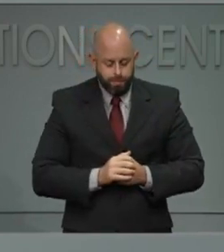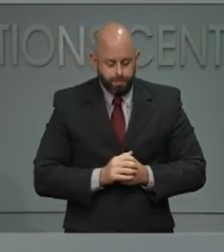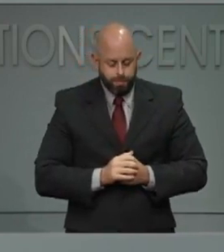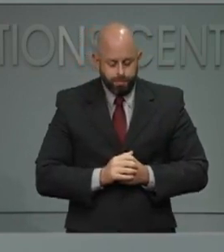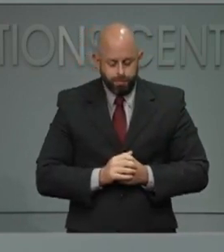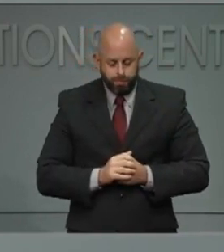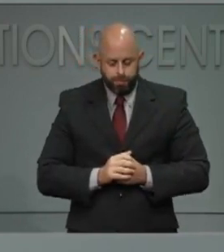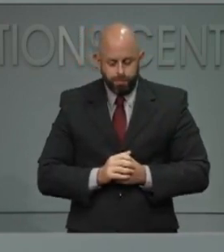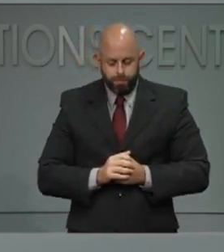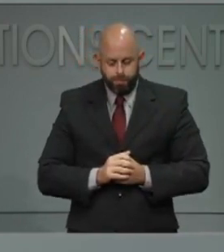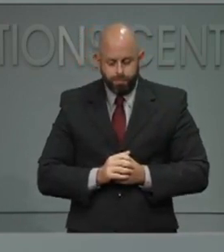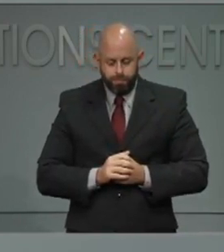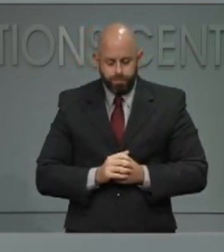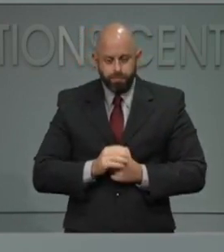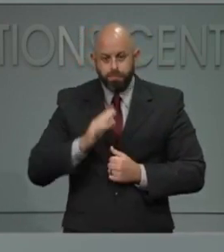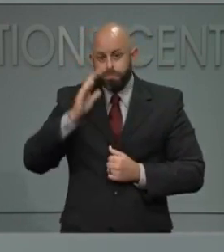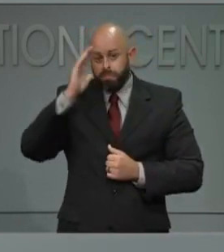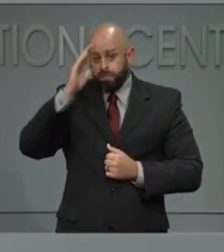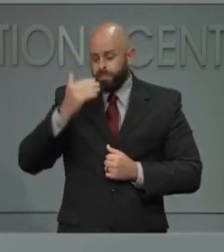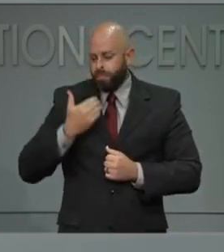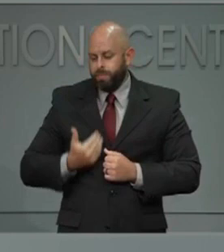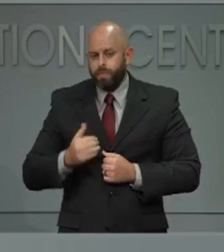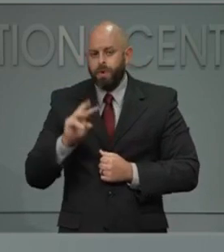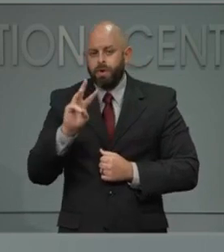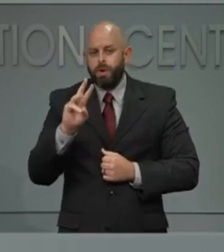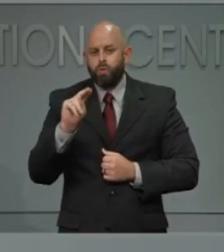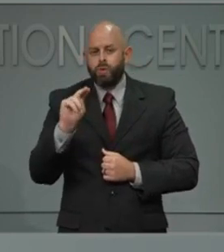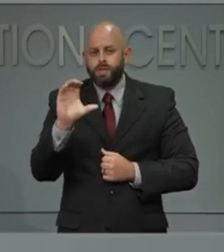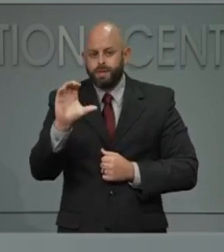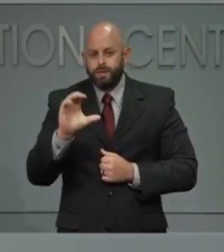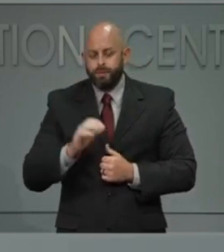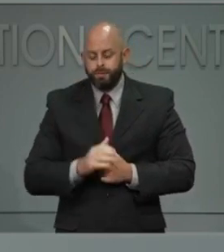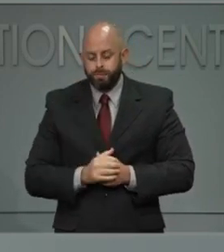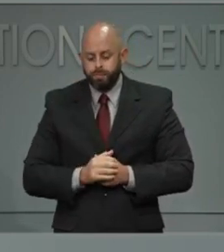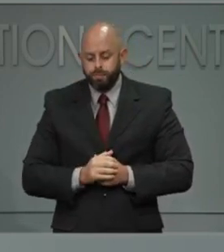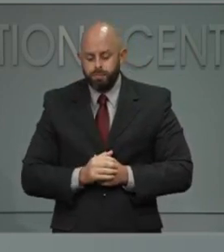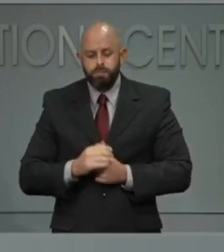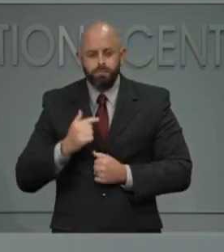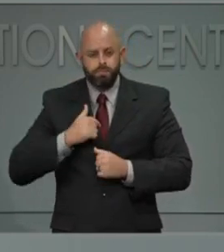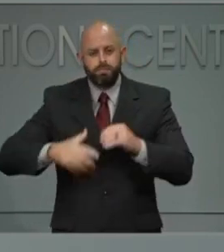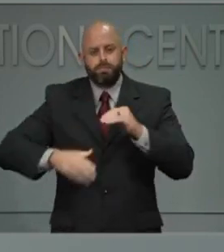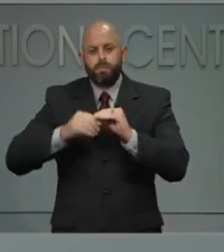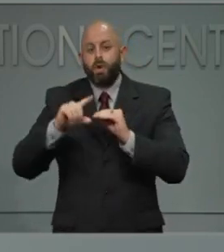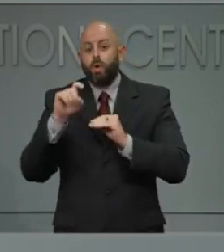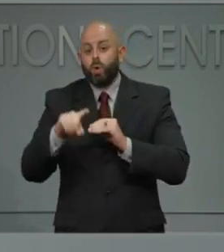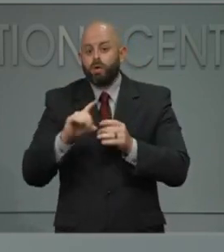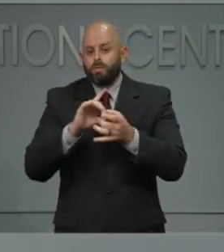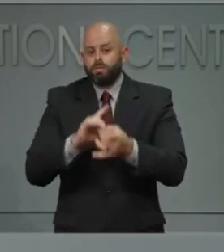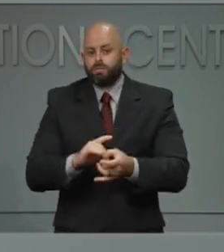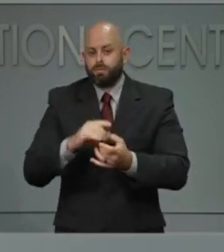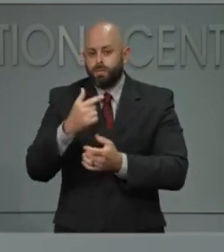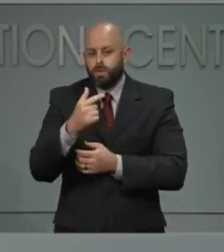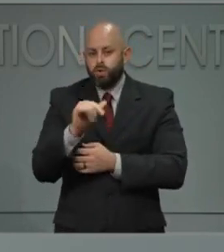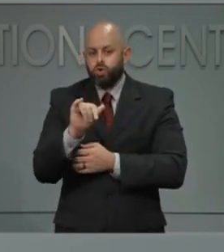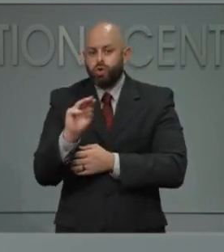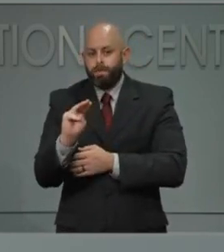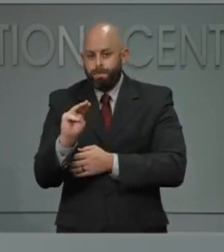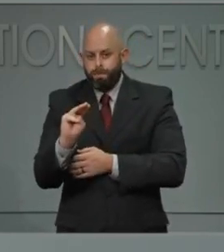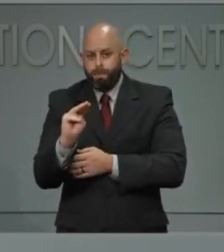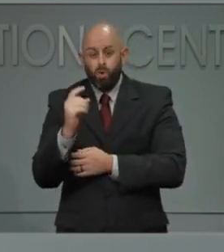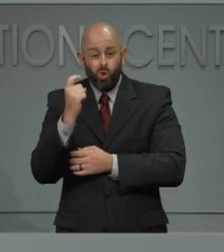Hi, Secretary. It's Rebecca from WUNC. I have another question about gyms. A survey recently came